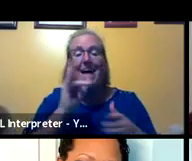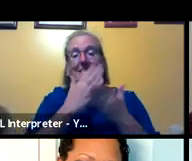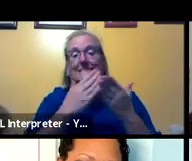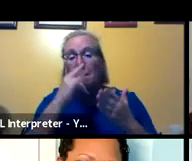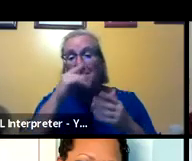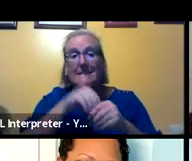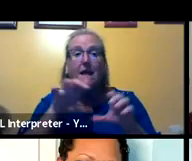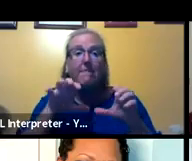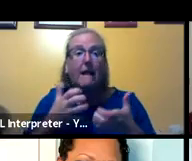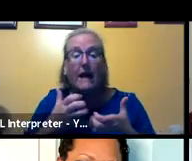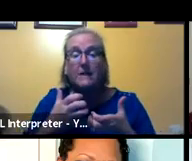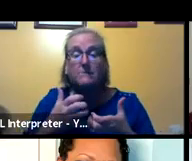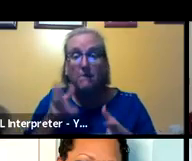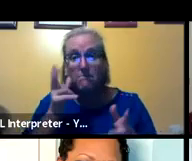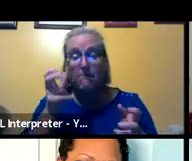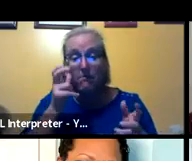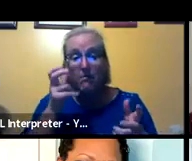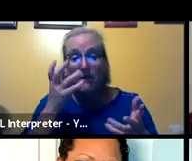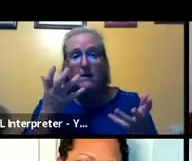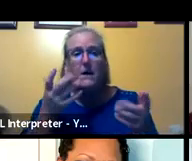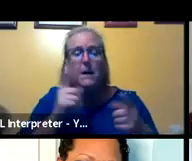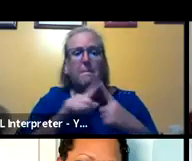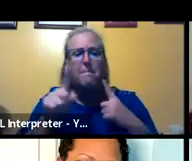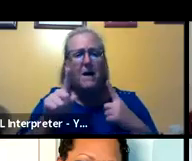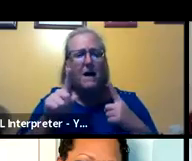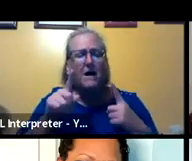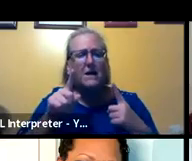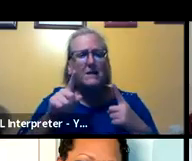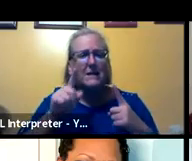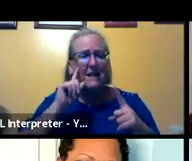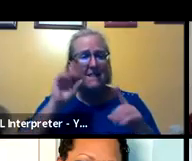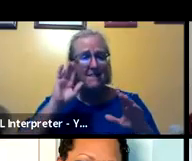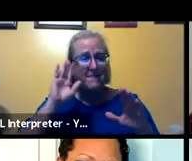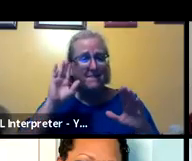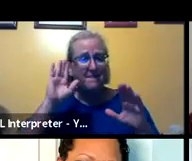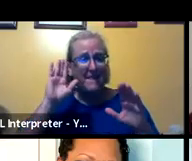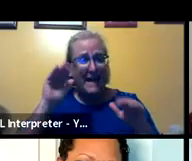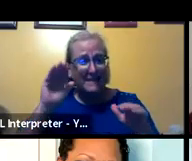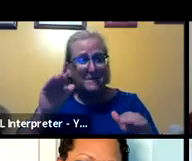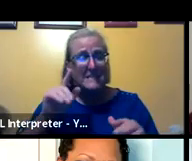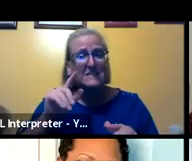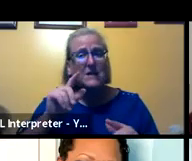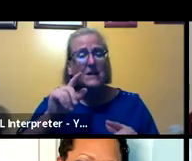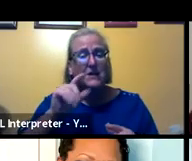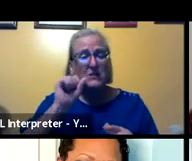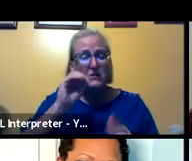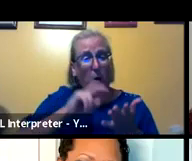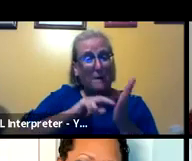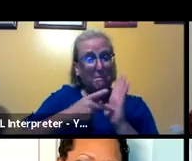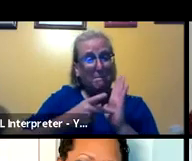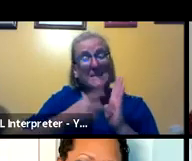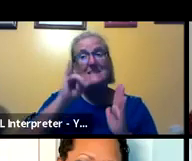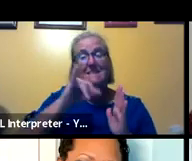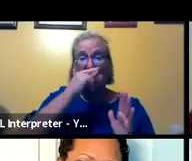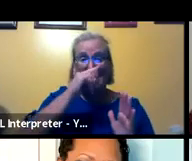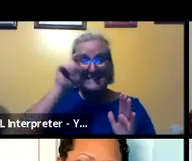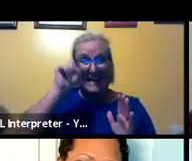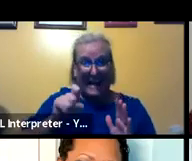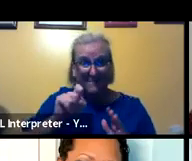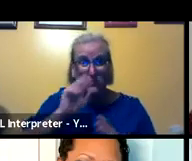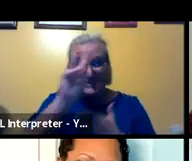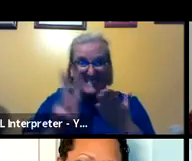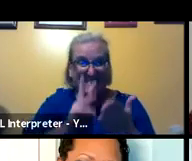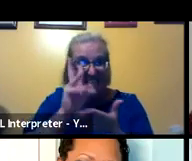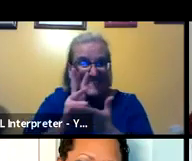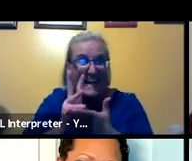hours. I'm anticipating the expectation is not that each child has to spend 6 hours on their work if they can do it in 2. Does